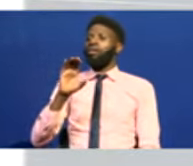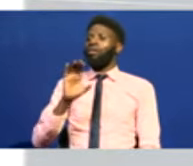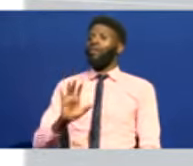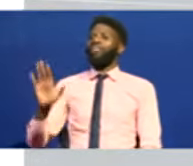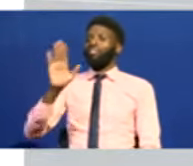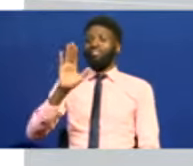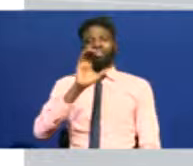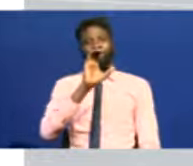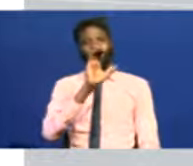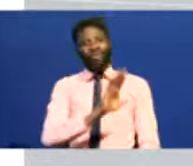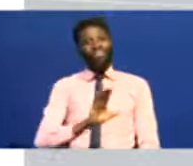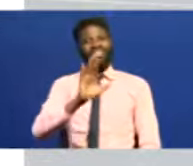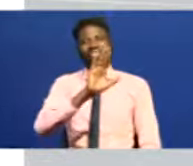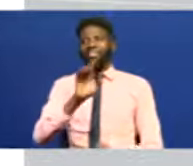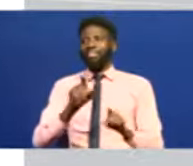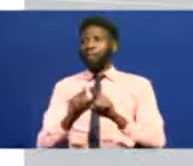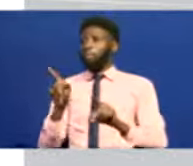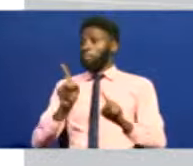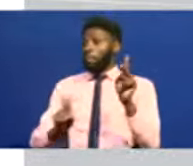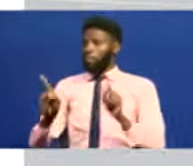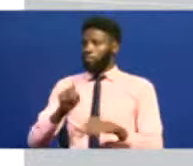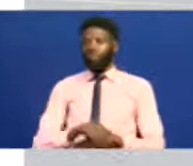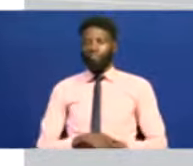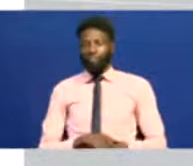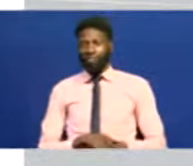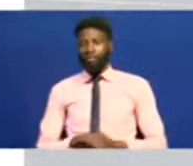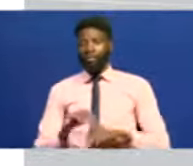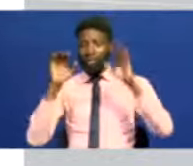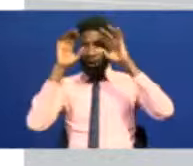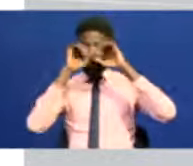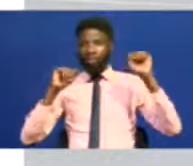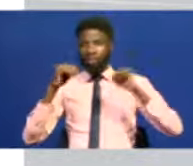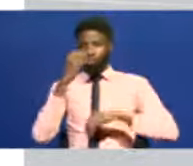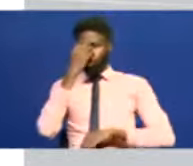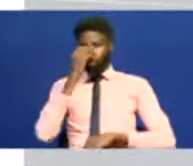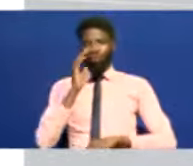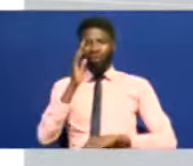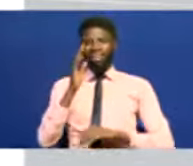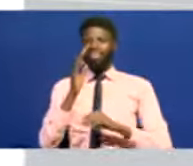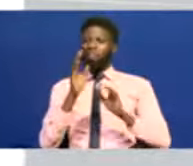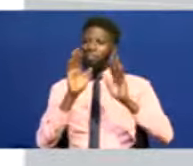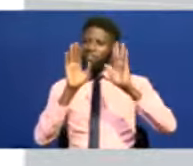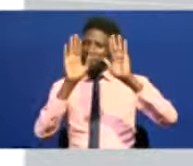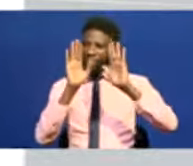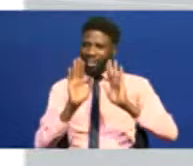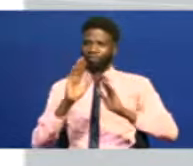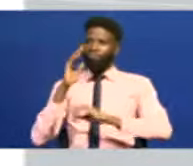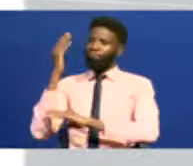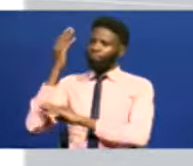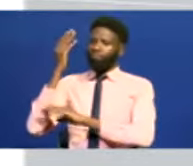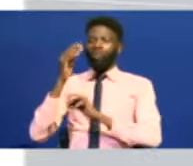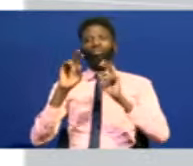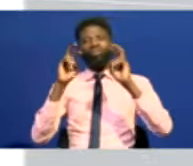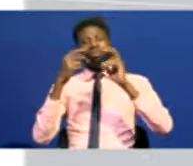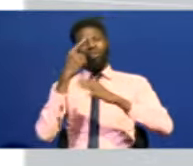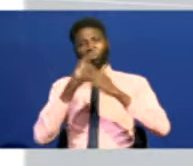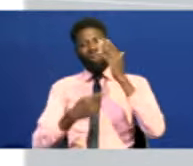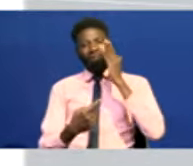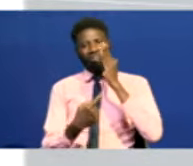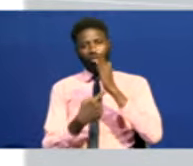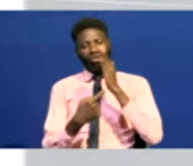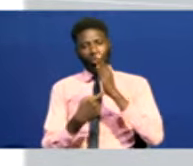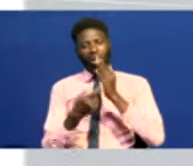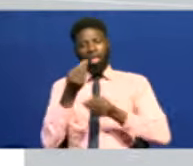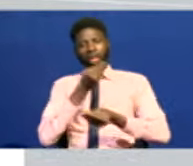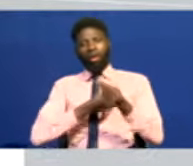people. President Ruto will deliver a keynote address headlined Digital Economy and as a New Source